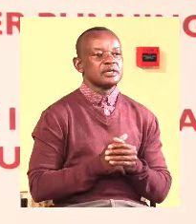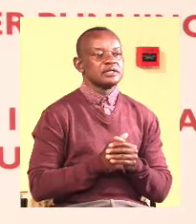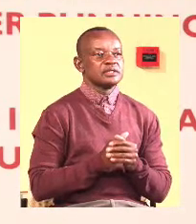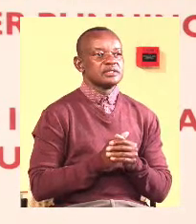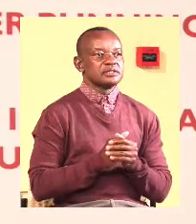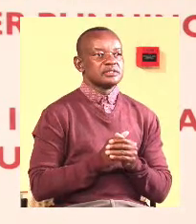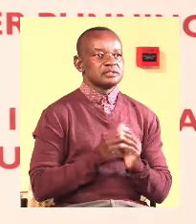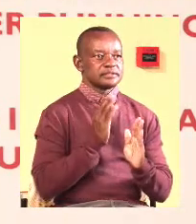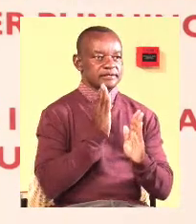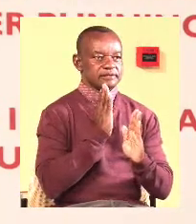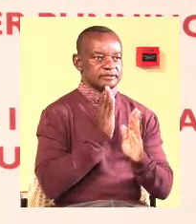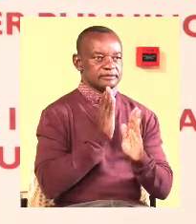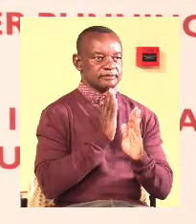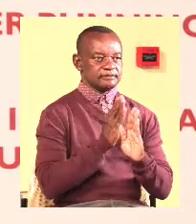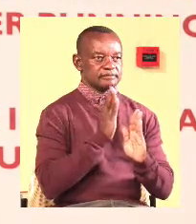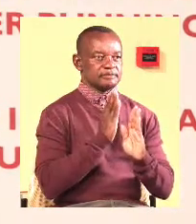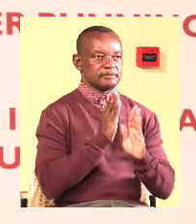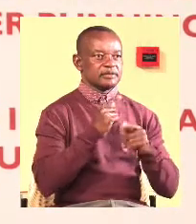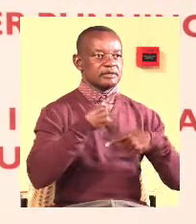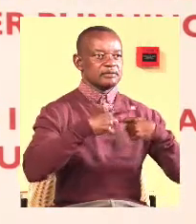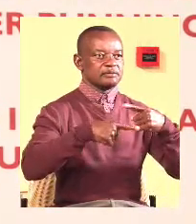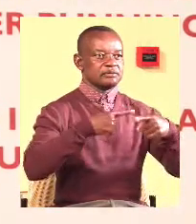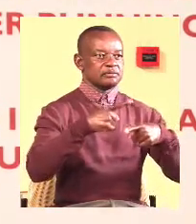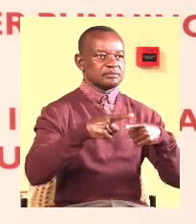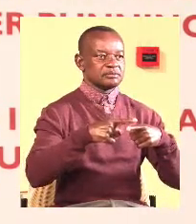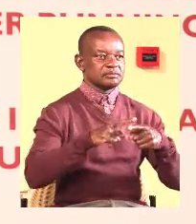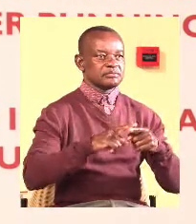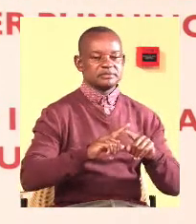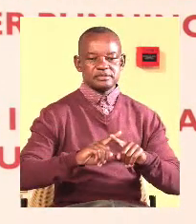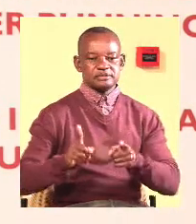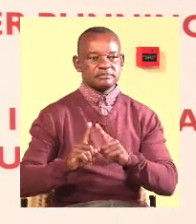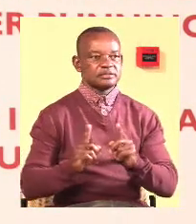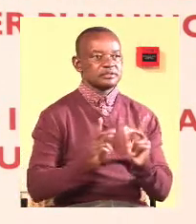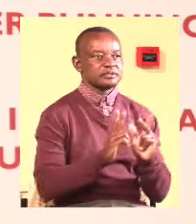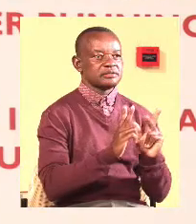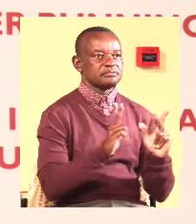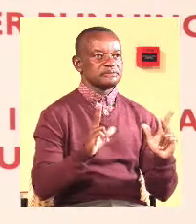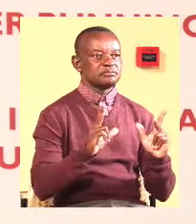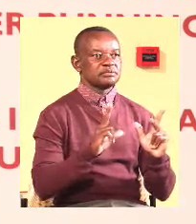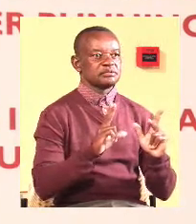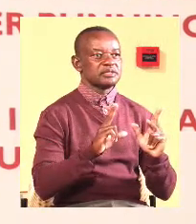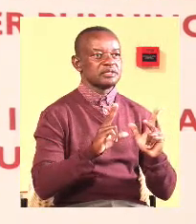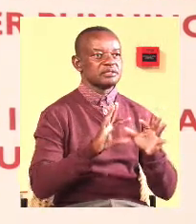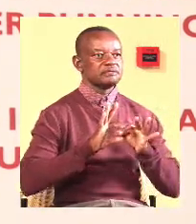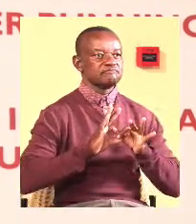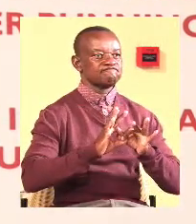where different stakeholders collaborate in order to